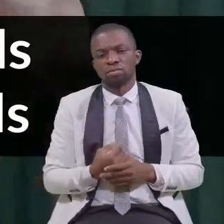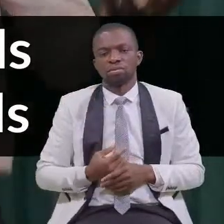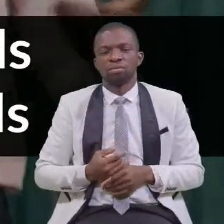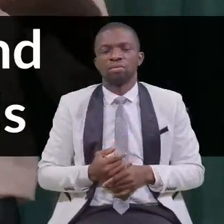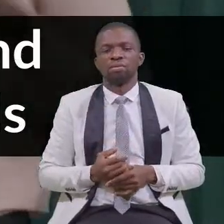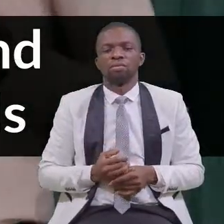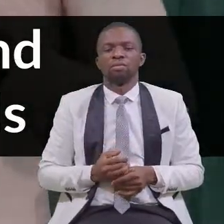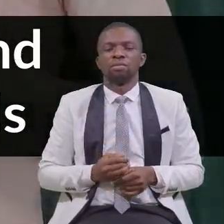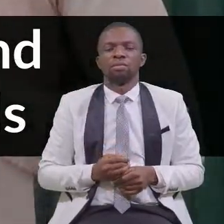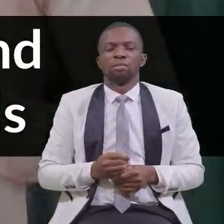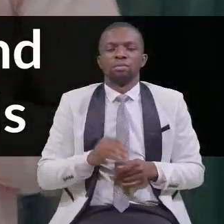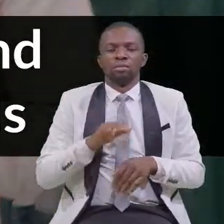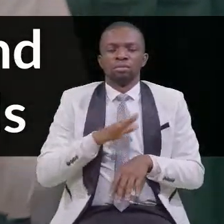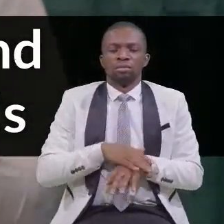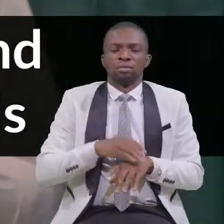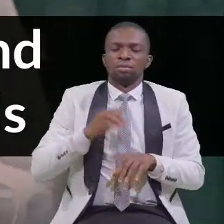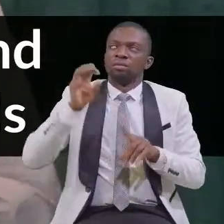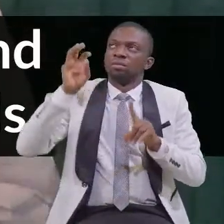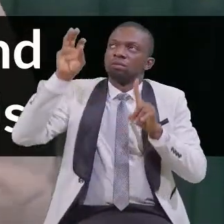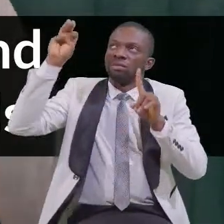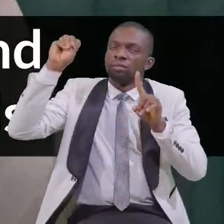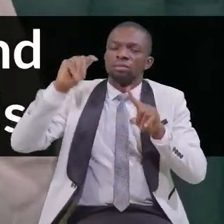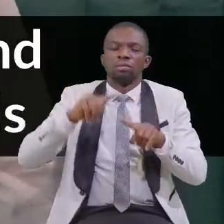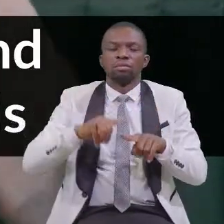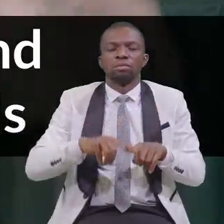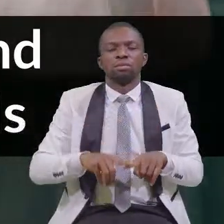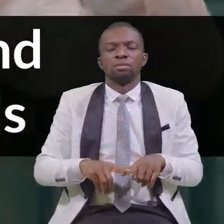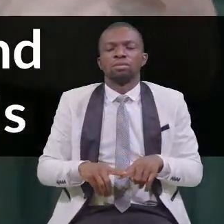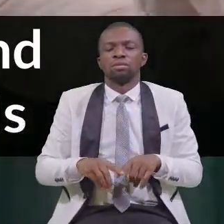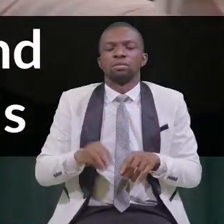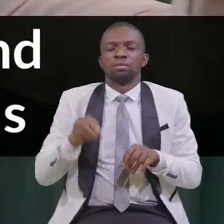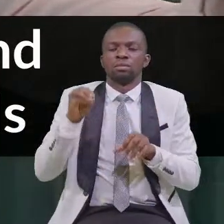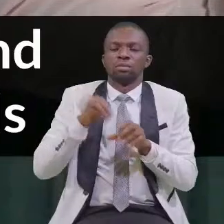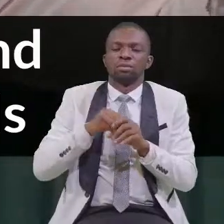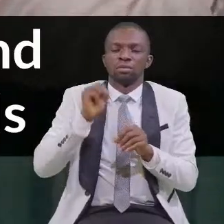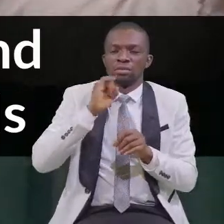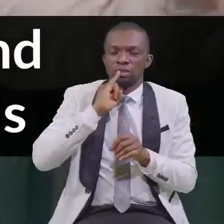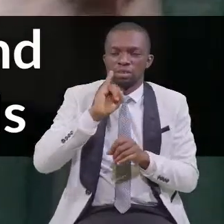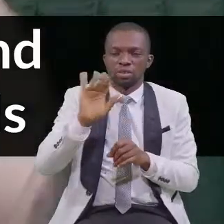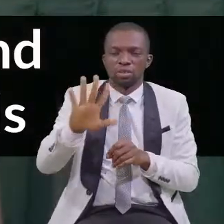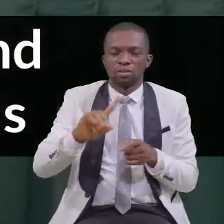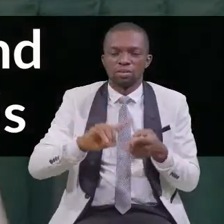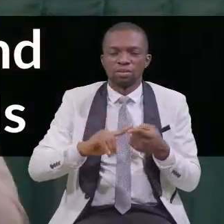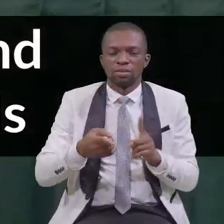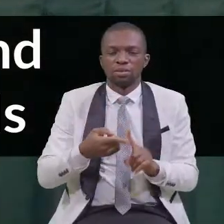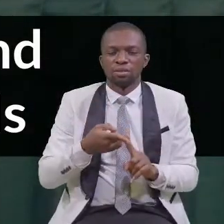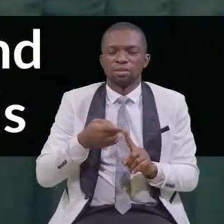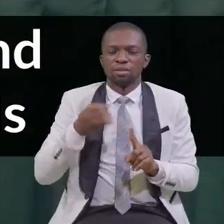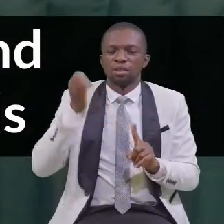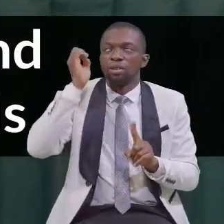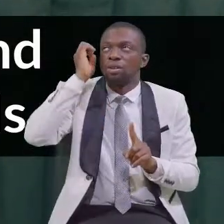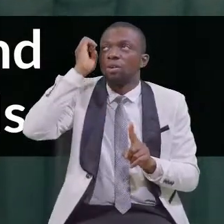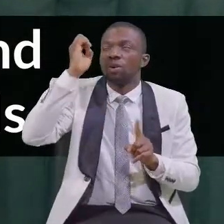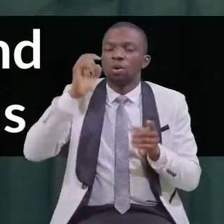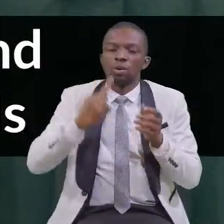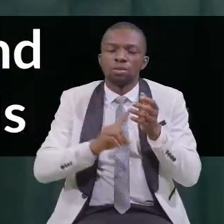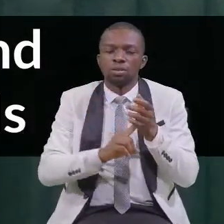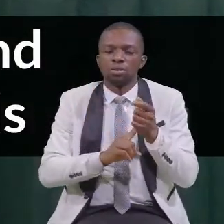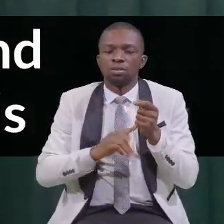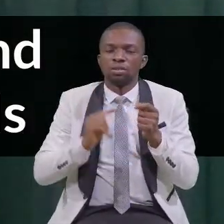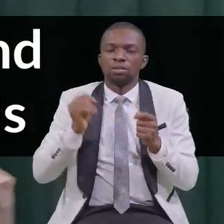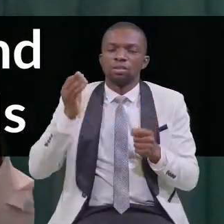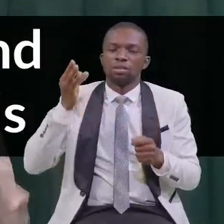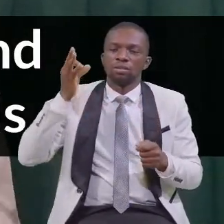understands. On him depend, he is your friend. He holds